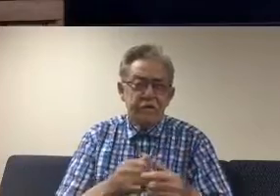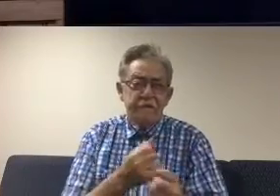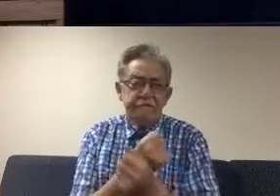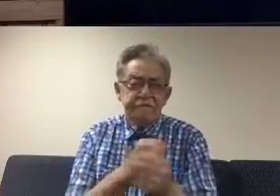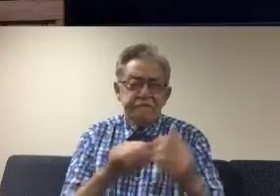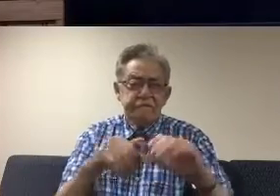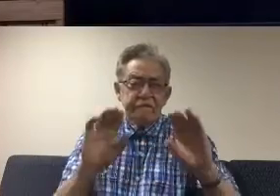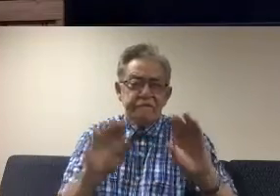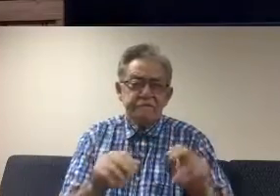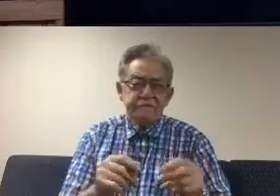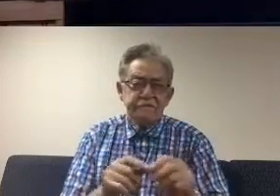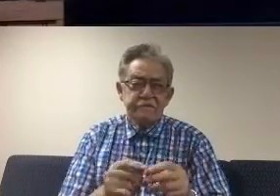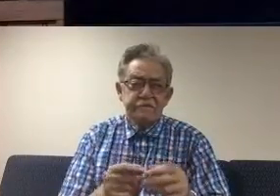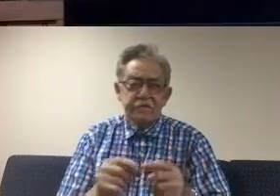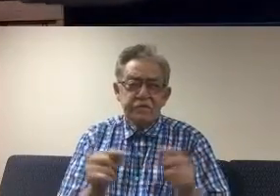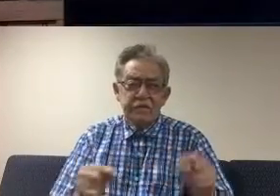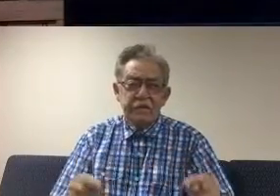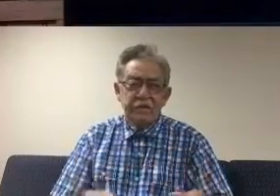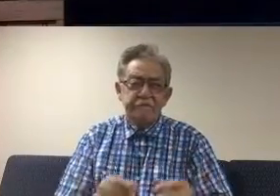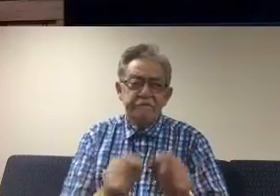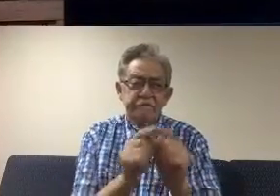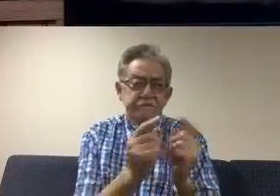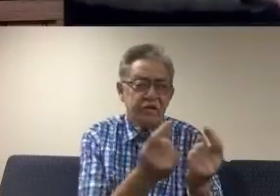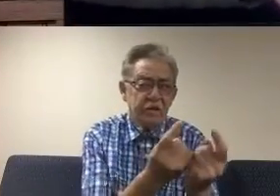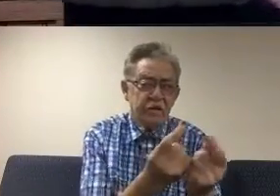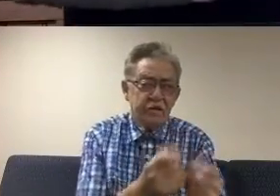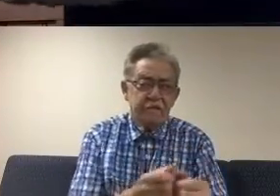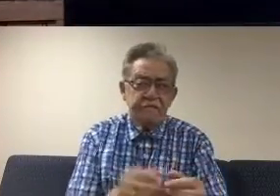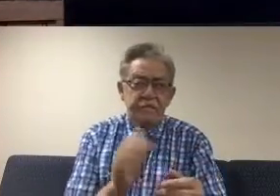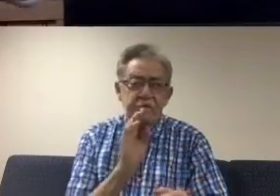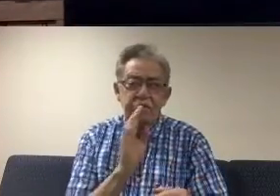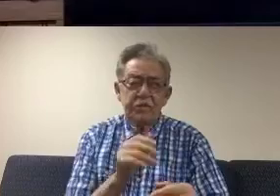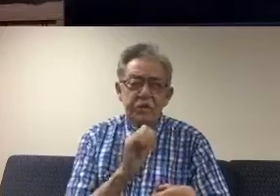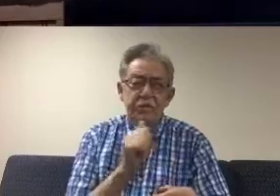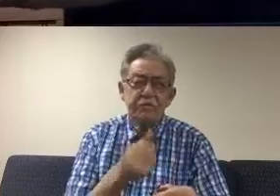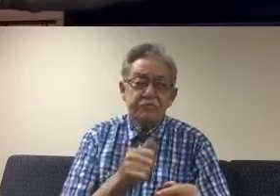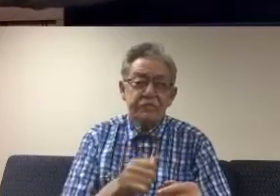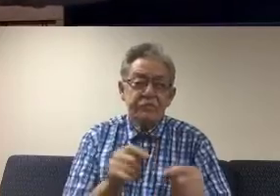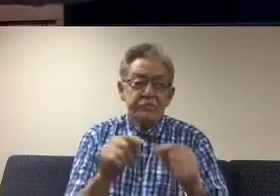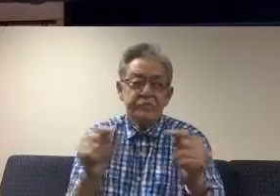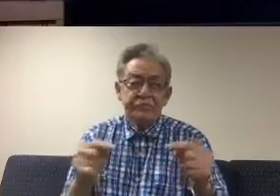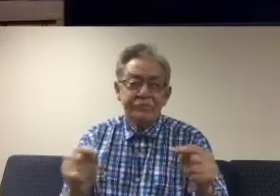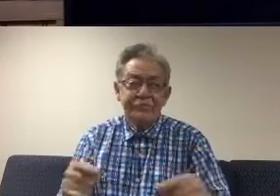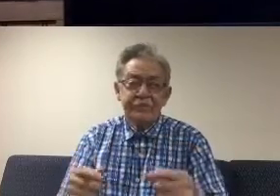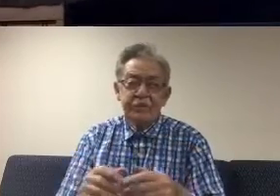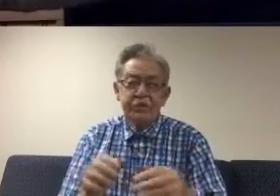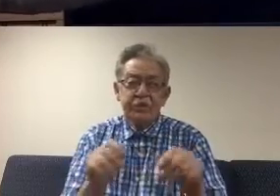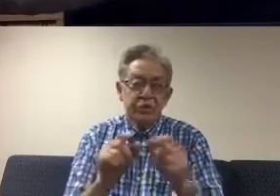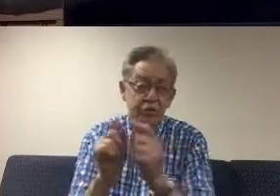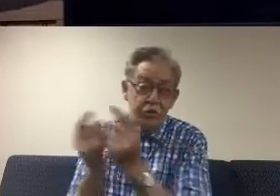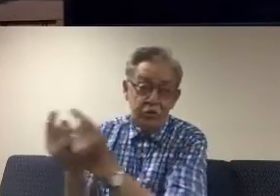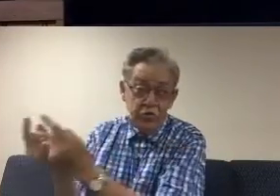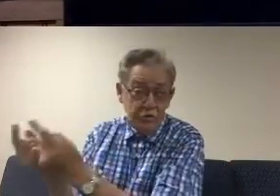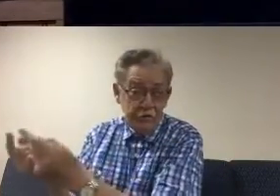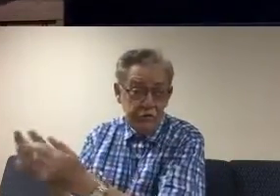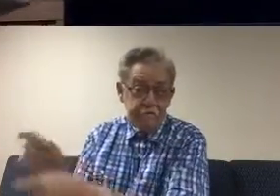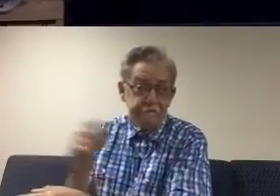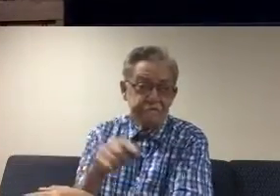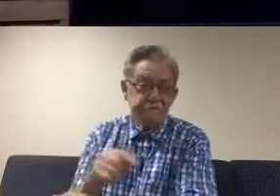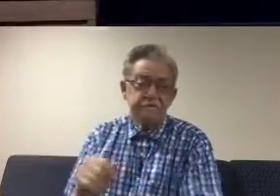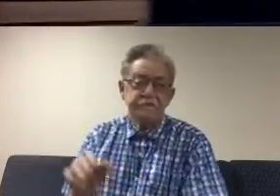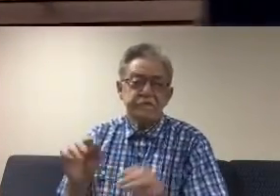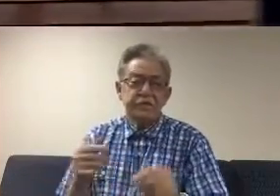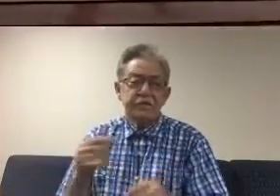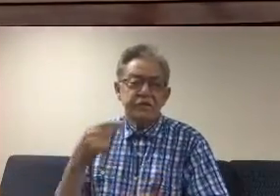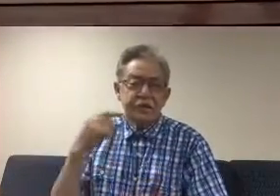of the sinful group is to become the unsinful group through a variety of processes. And that all sounds wonderful, and there's some